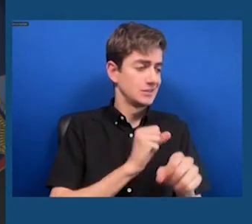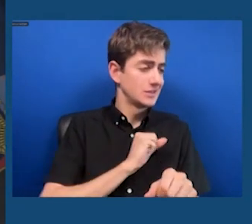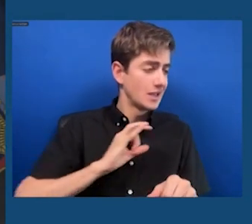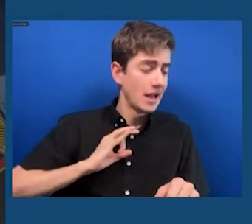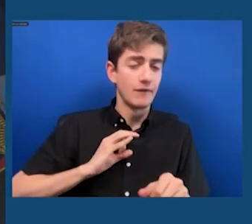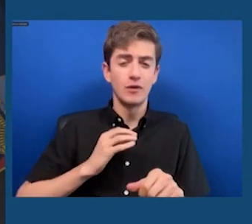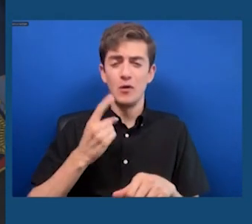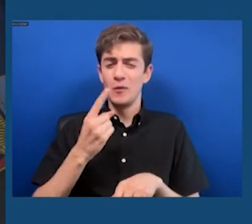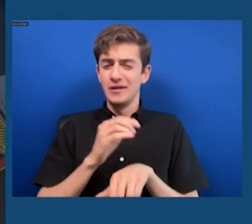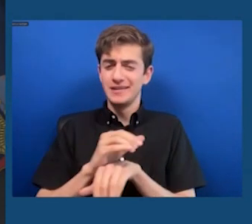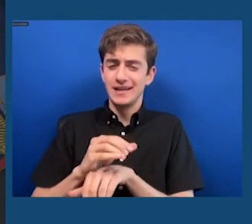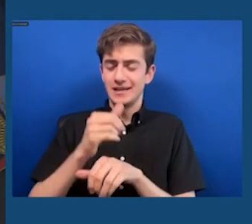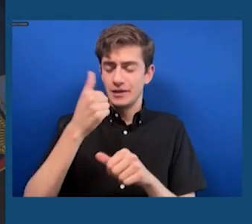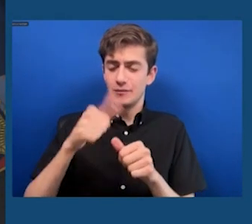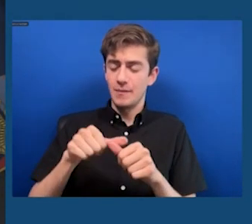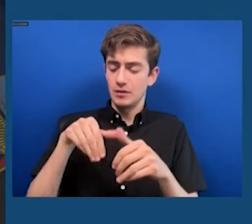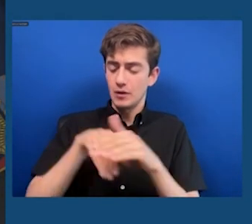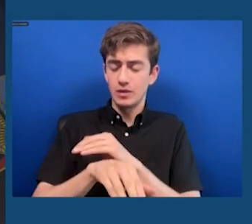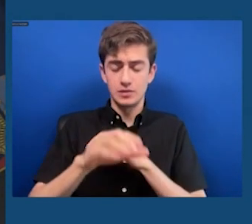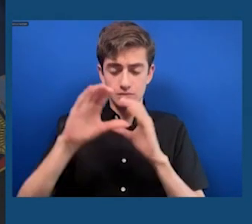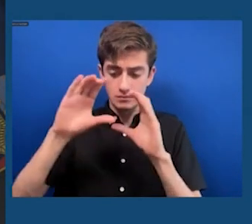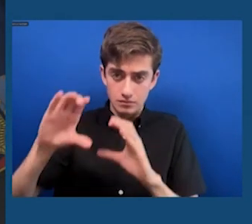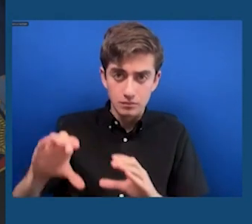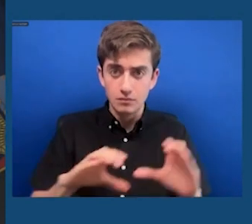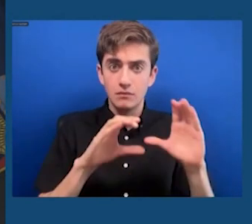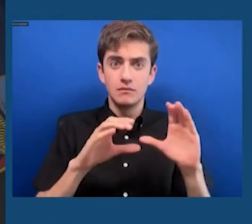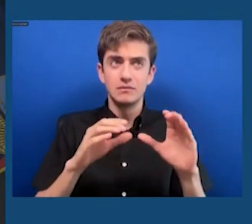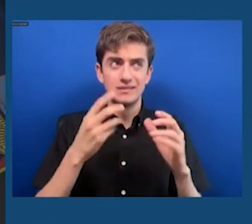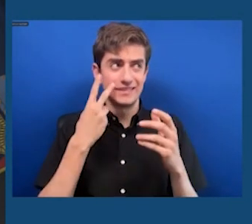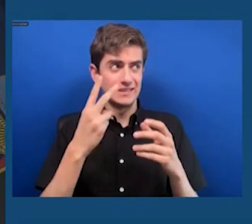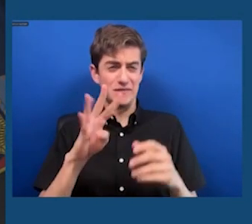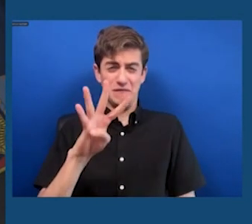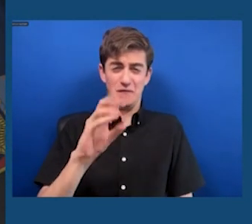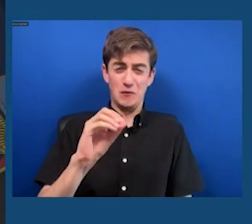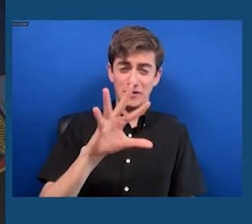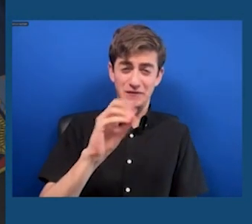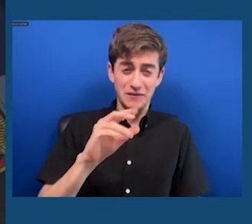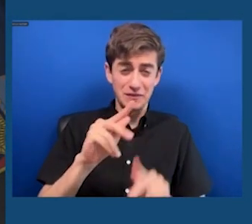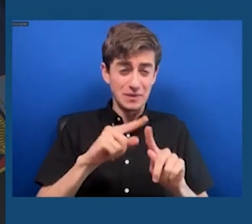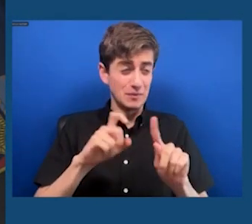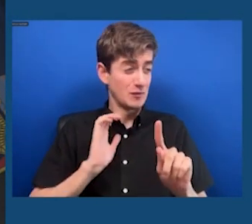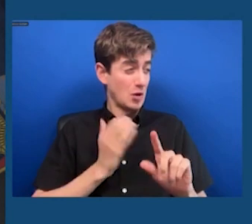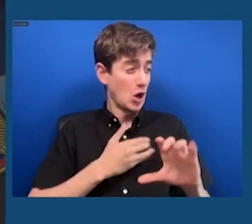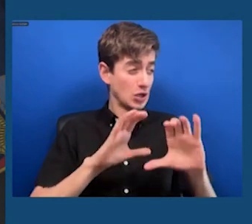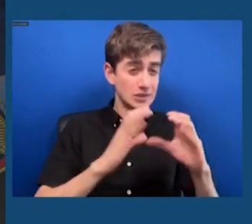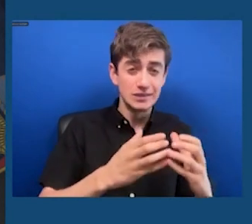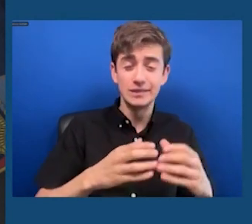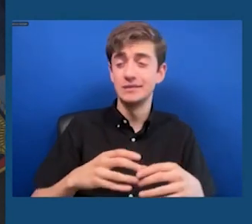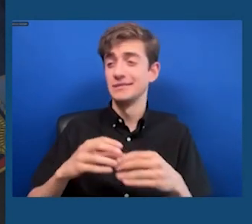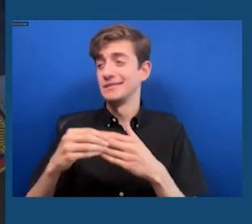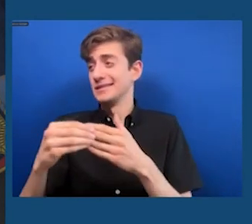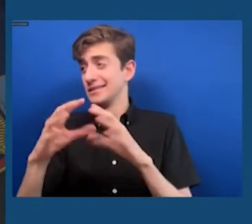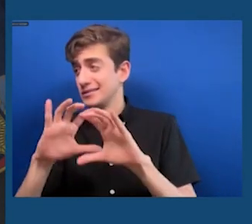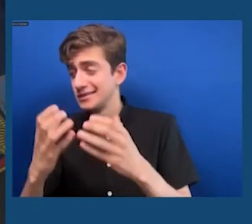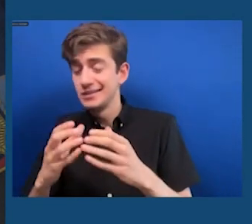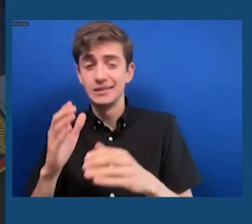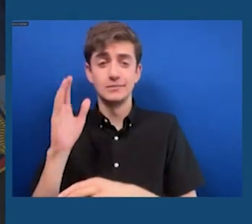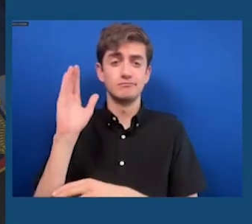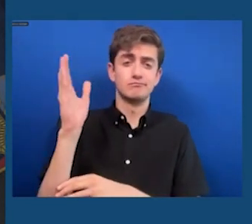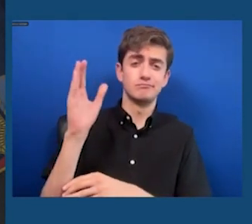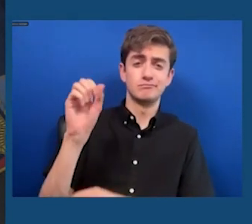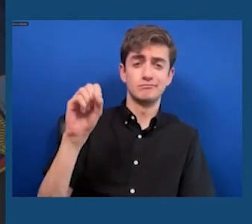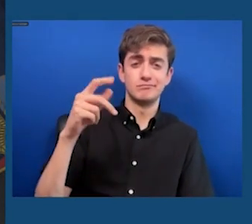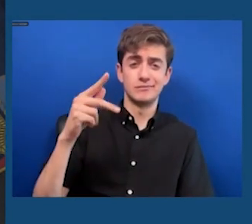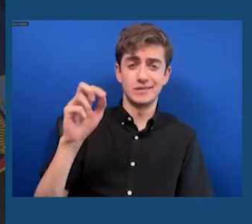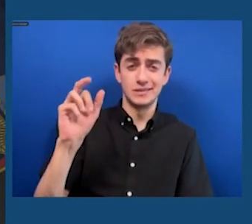is so late at night, and there were about 40 or 50 people from our team and the leaders team and the speakers team, and no one complains. They're just, as long as you